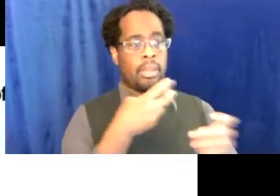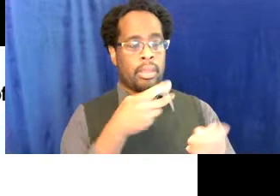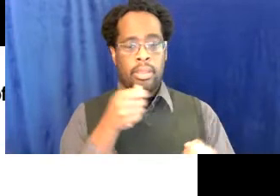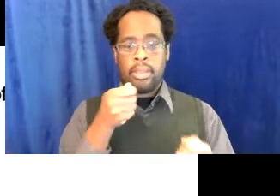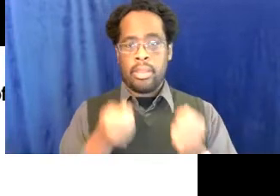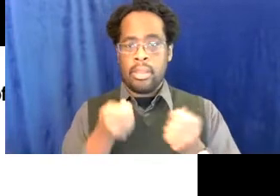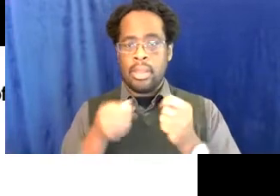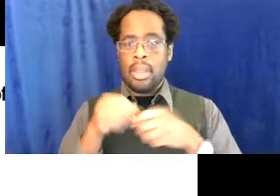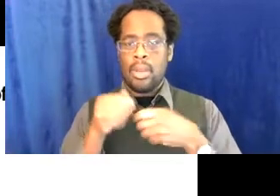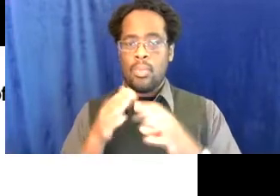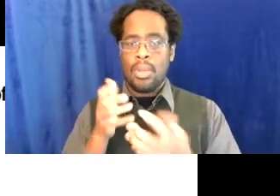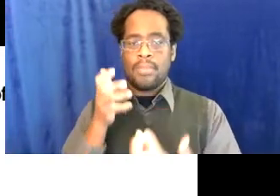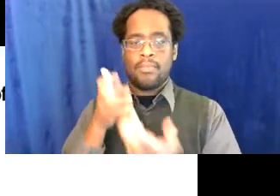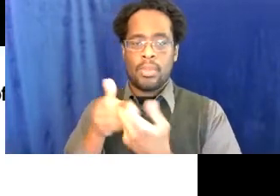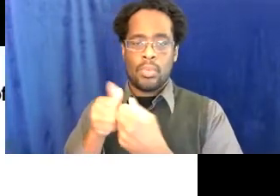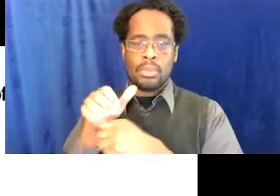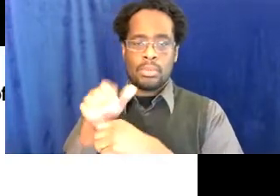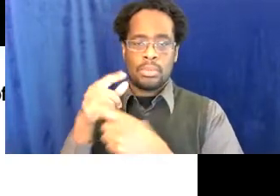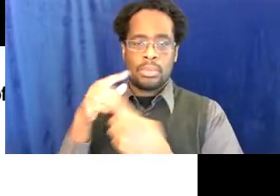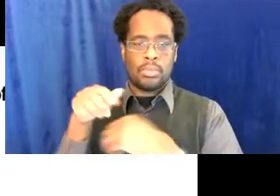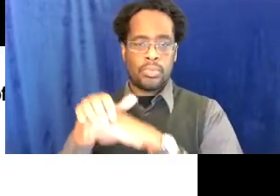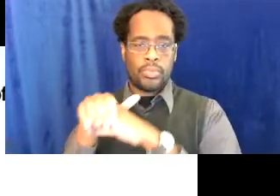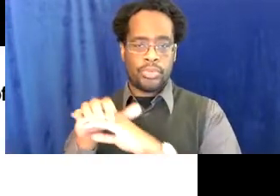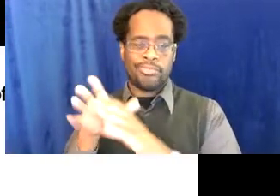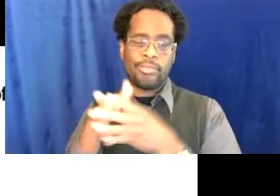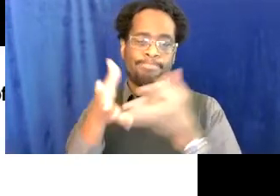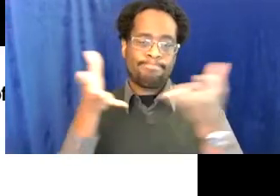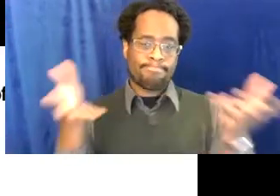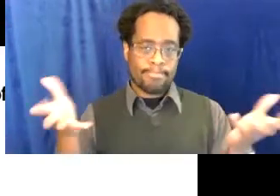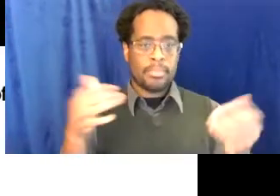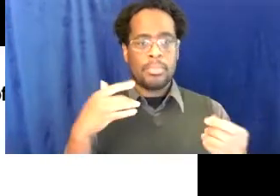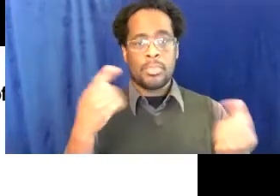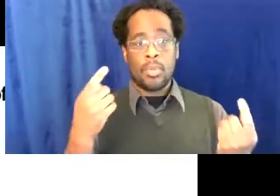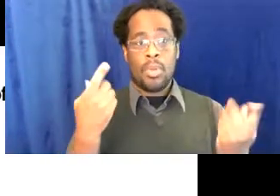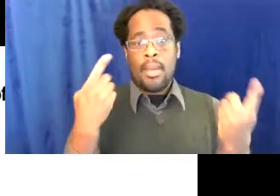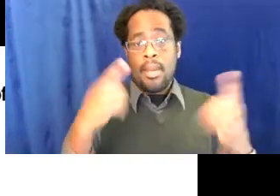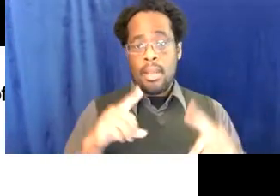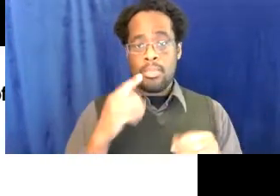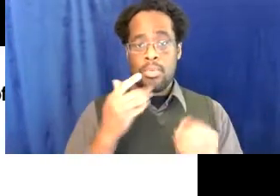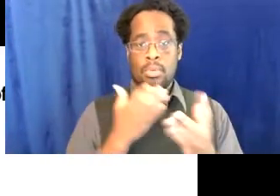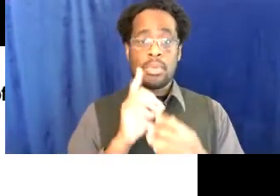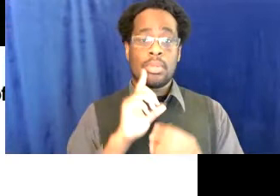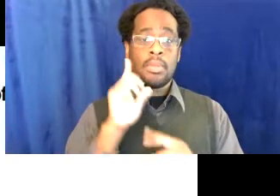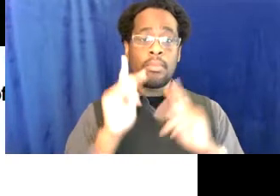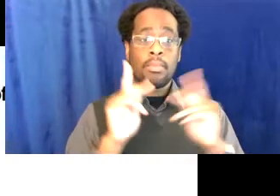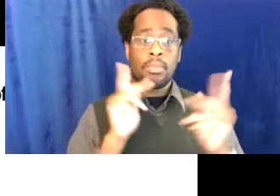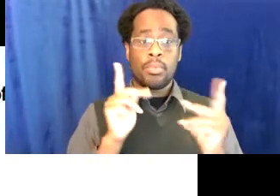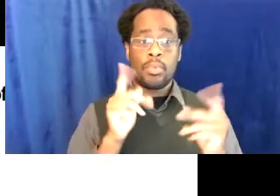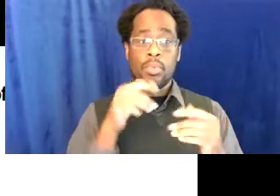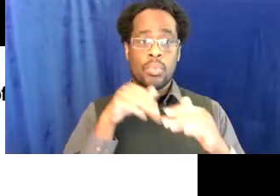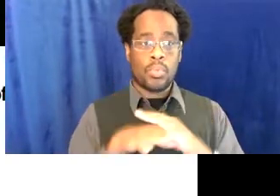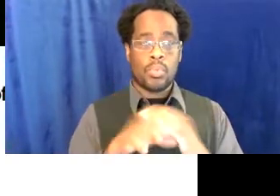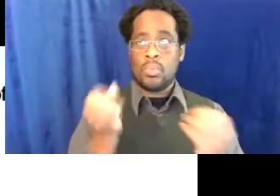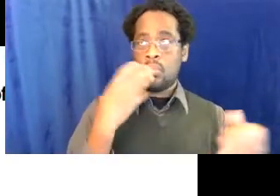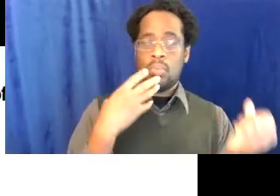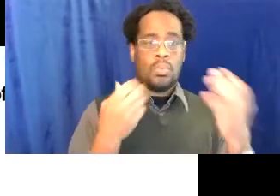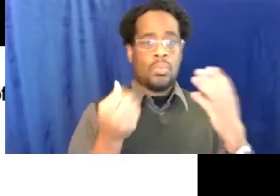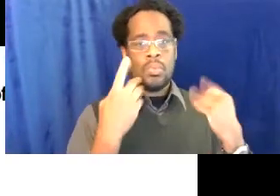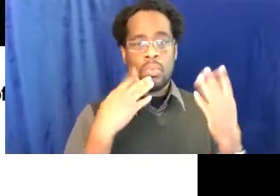it. So someone created a sign-based system using signs that fit English